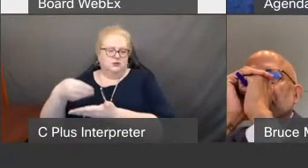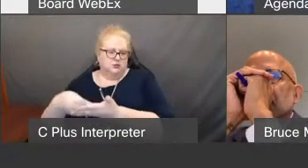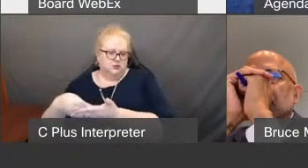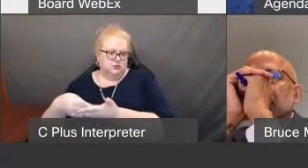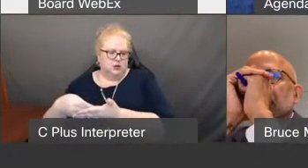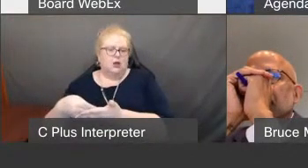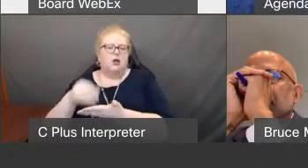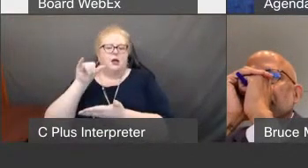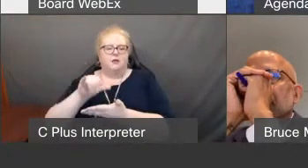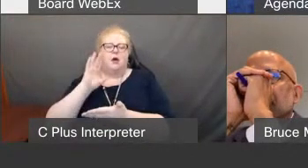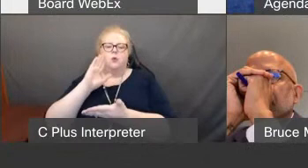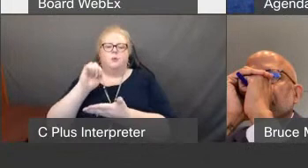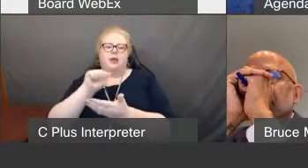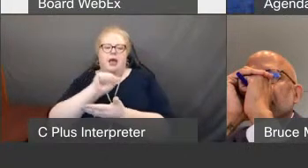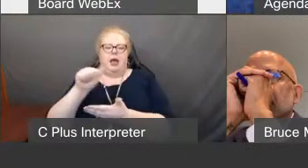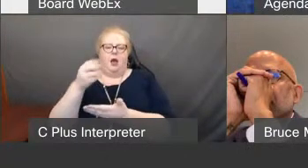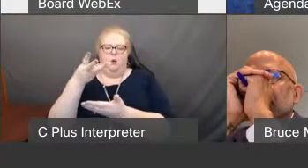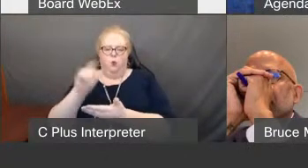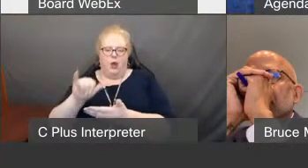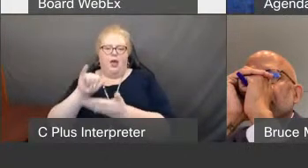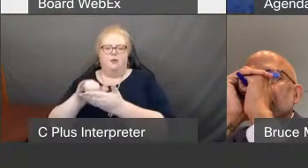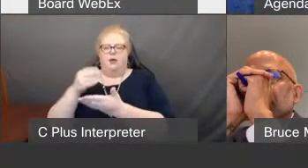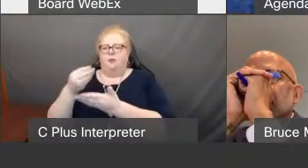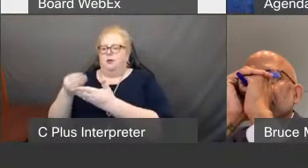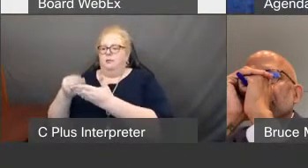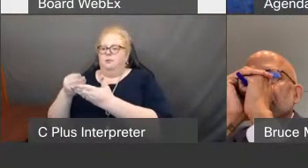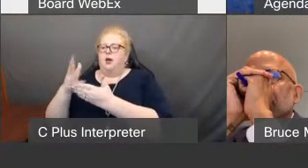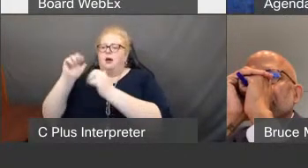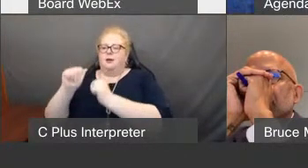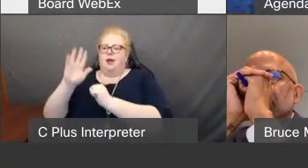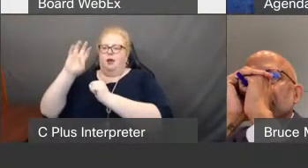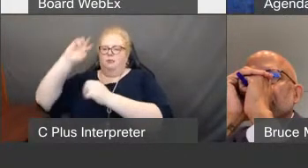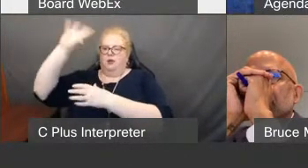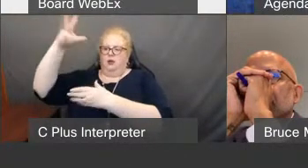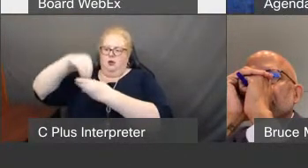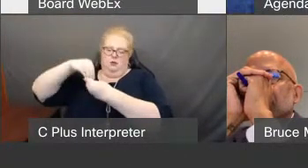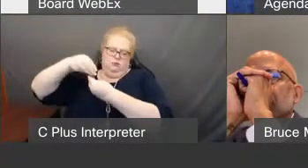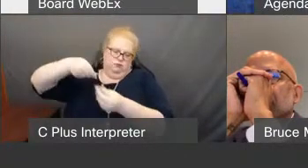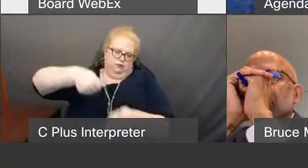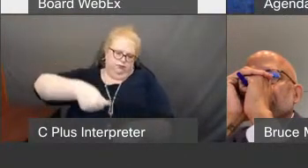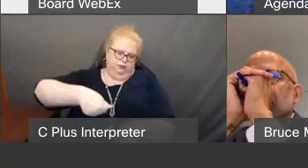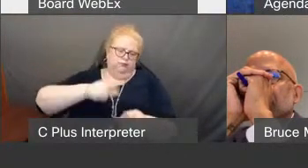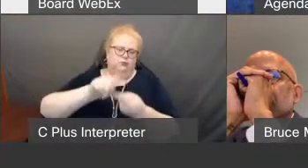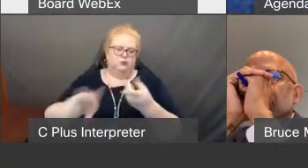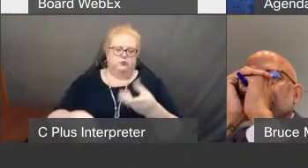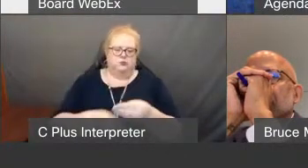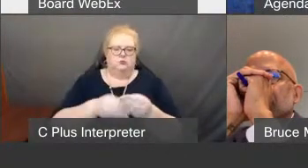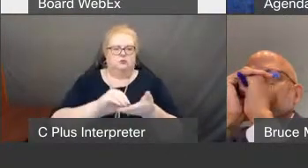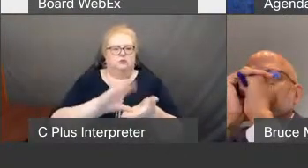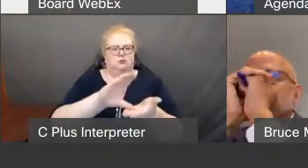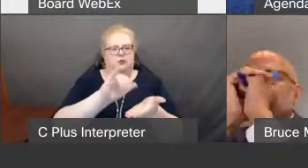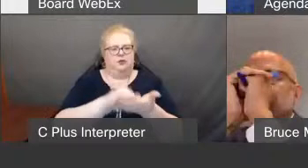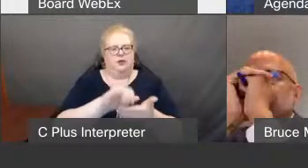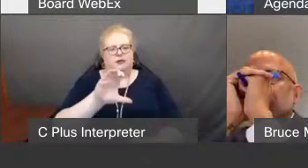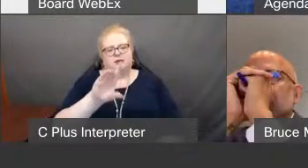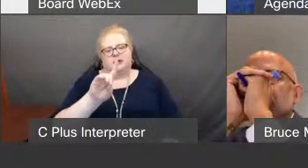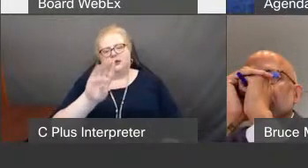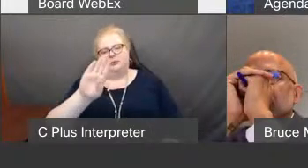a funneling mechanism as we do with and augment the CBDG program. Thank you. Thank you so